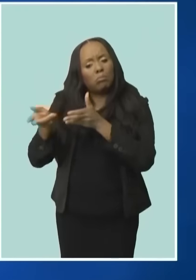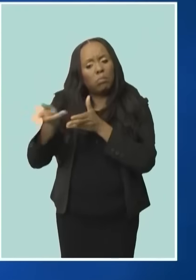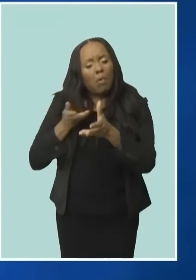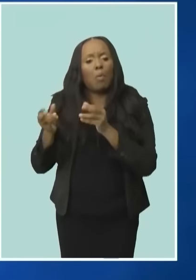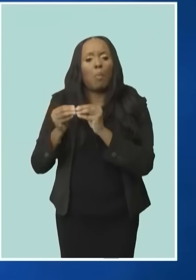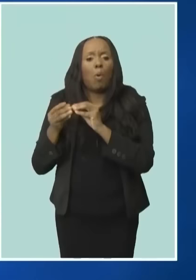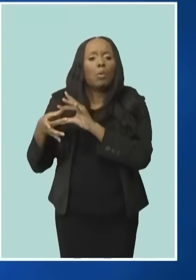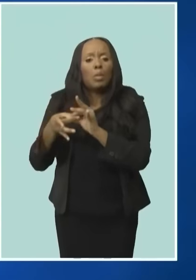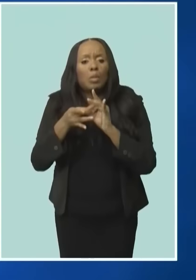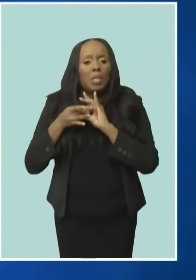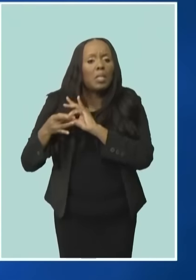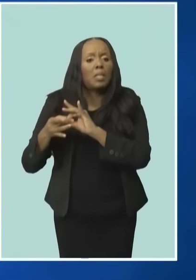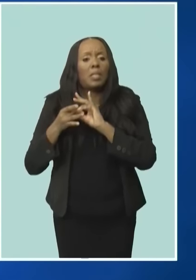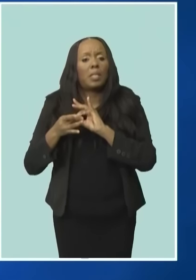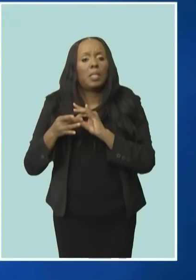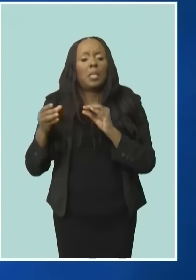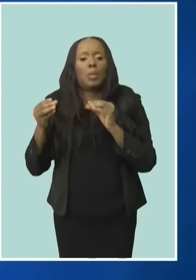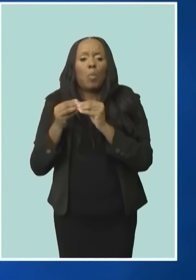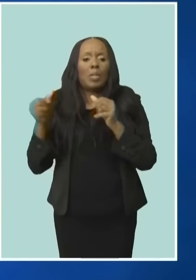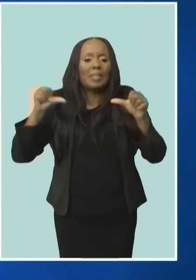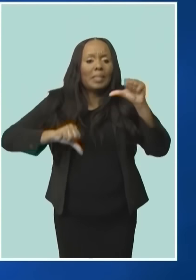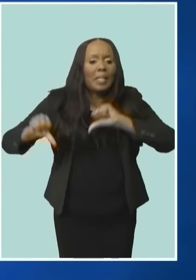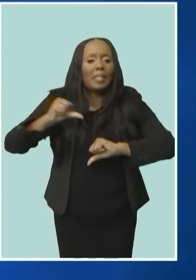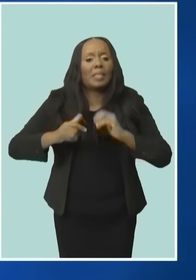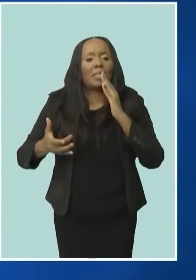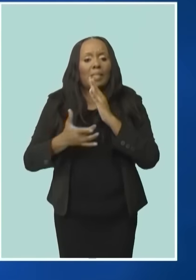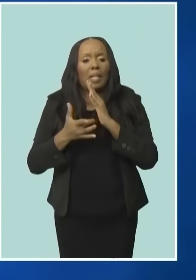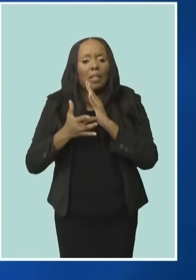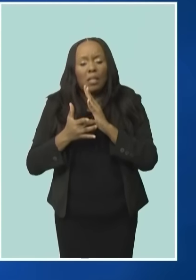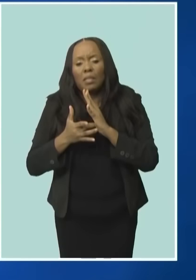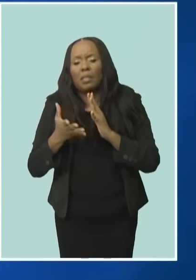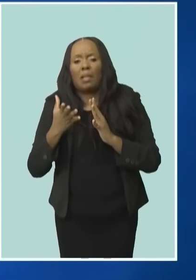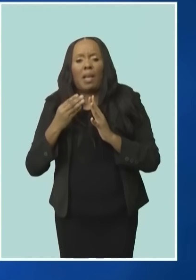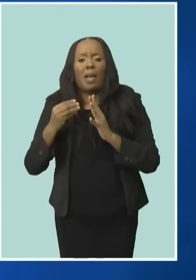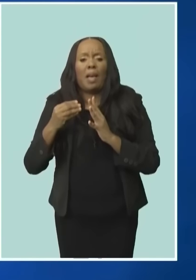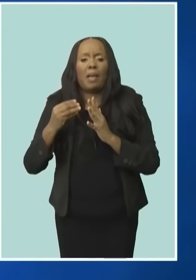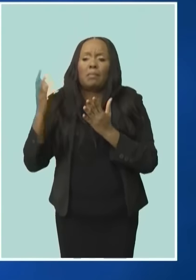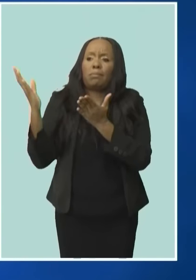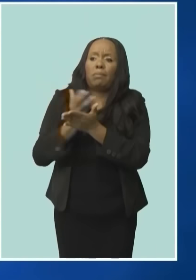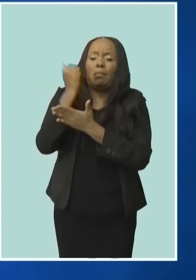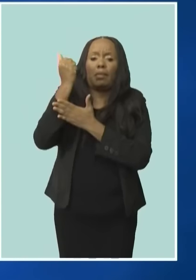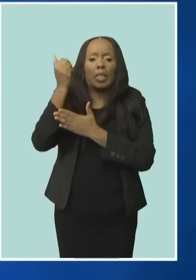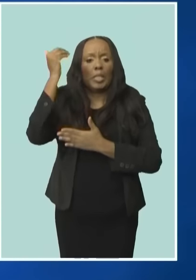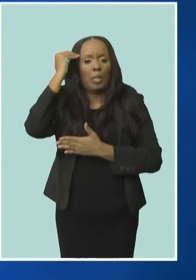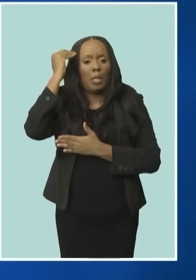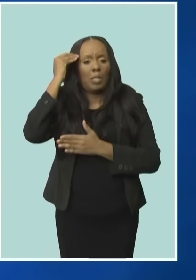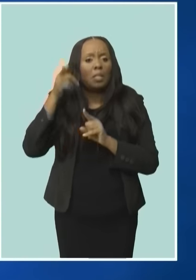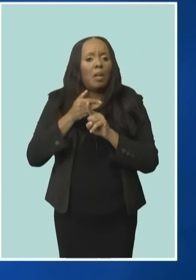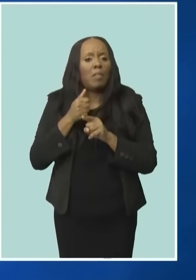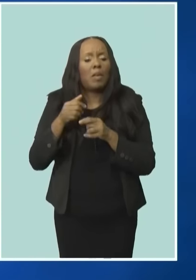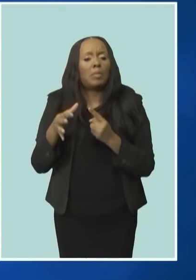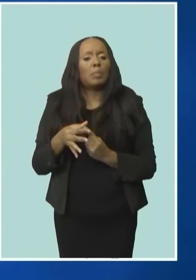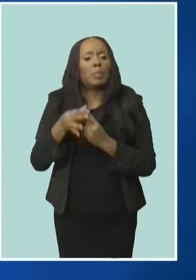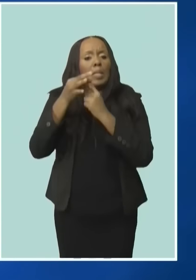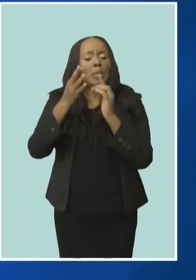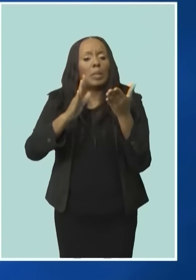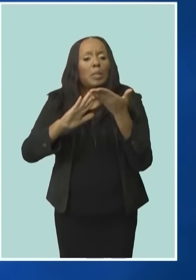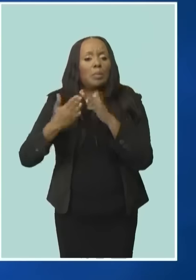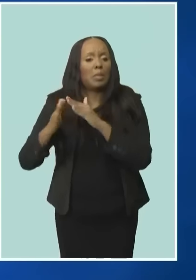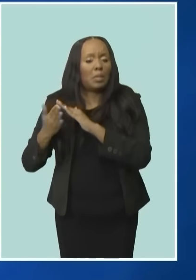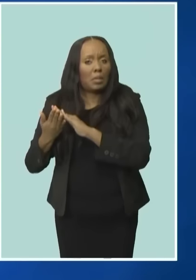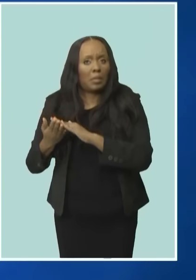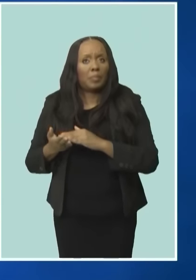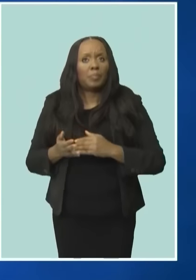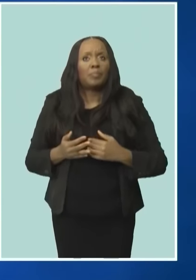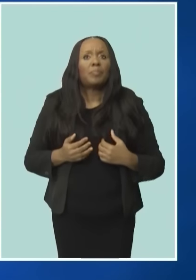out capacity, integrate science and technology, and draw on the knowledge of the region's indigenous communities.